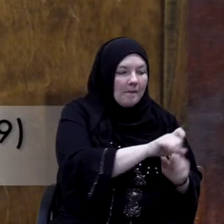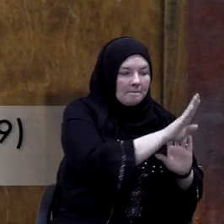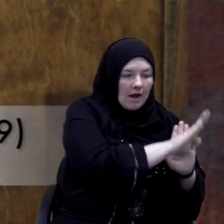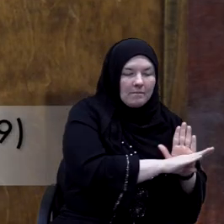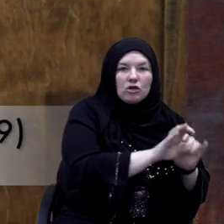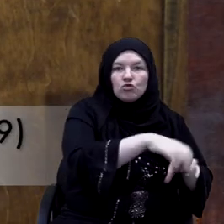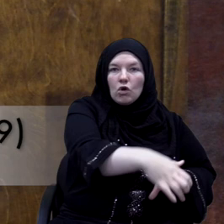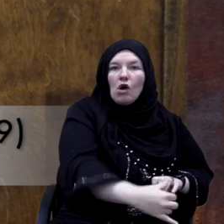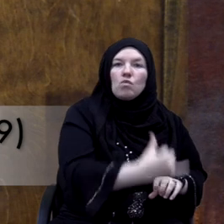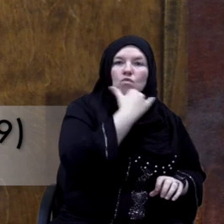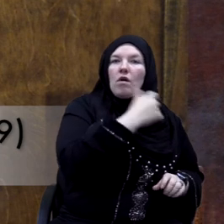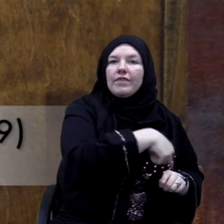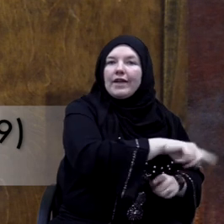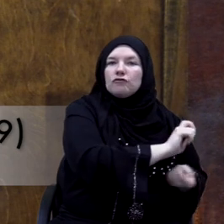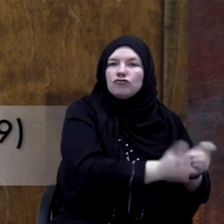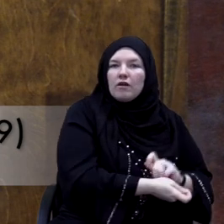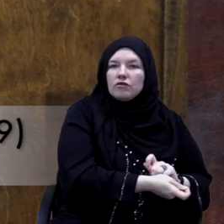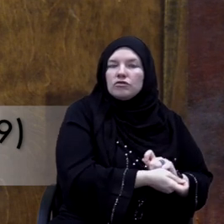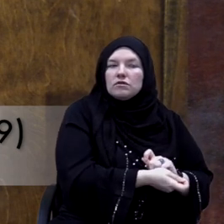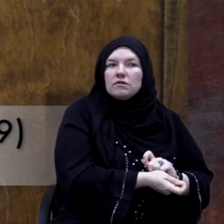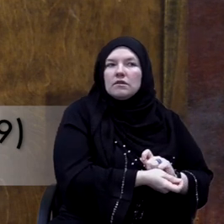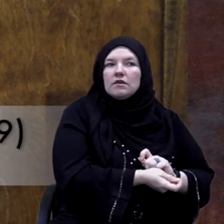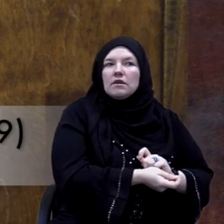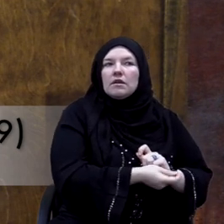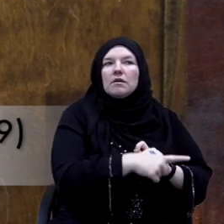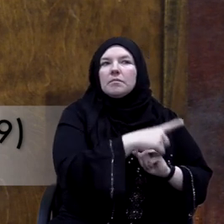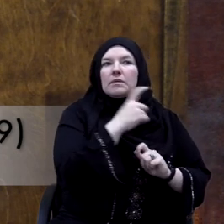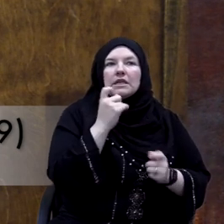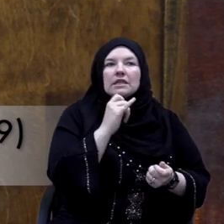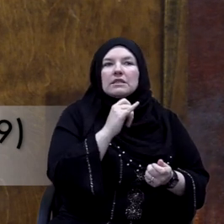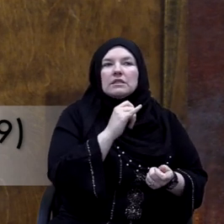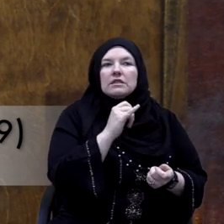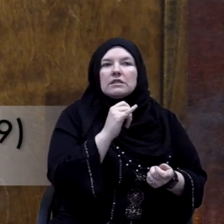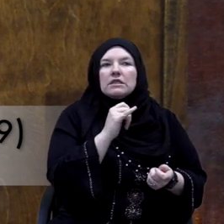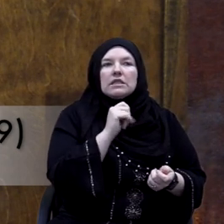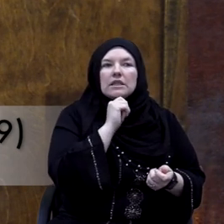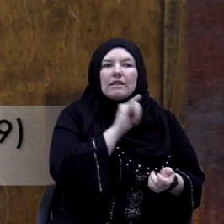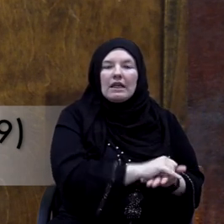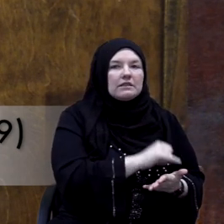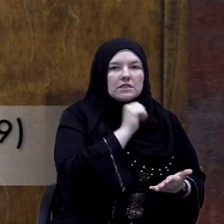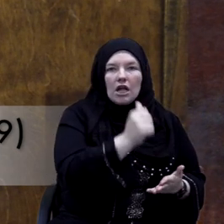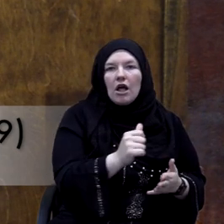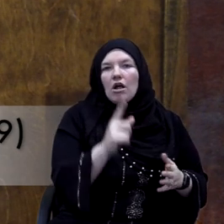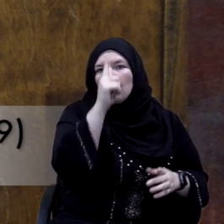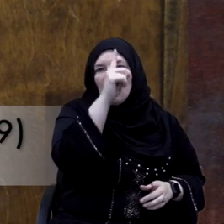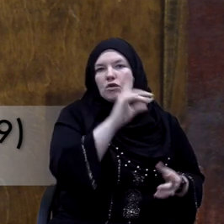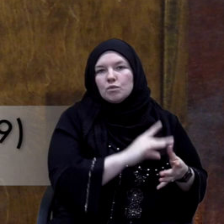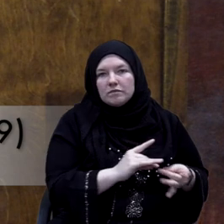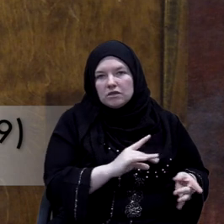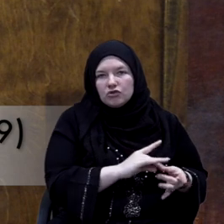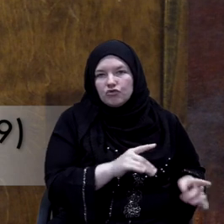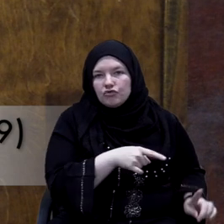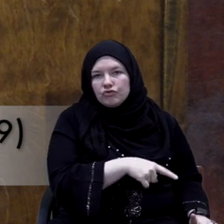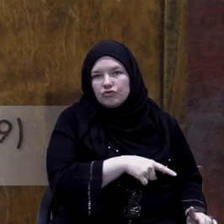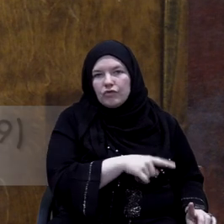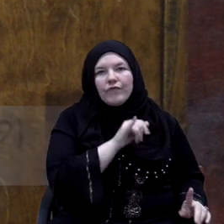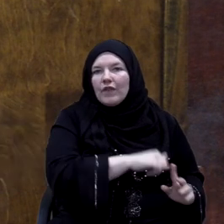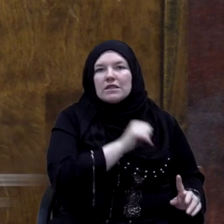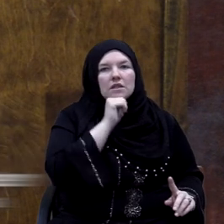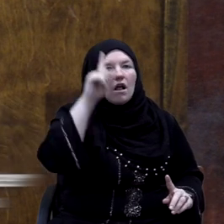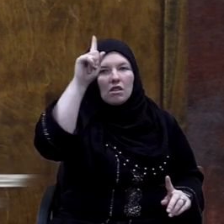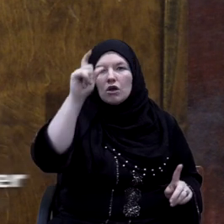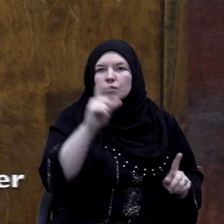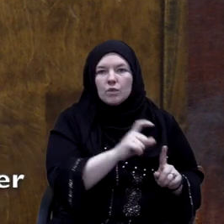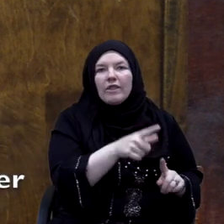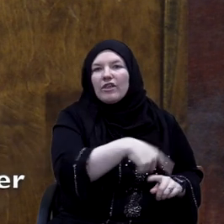Well, because it is not the words of Allah. So they are